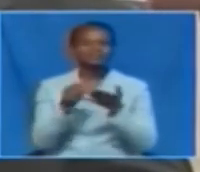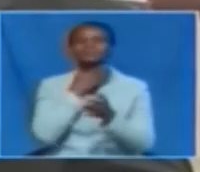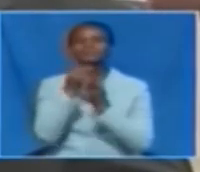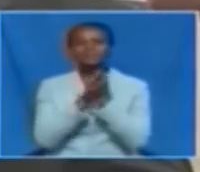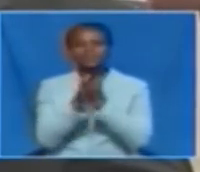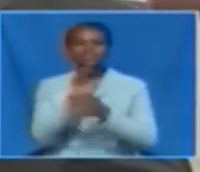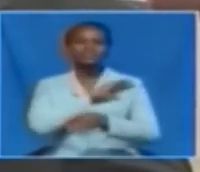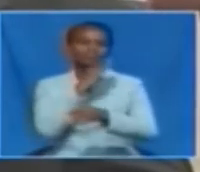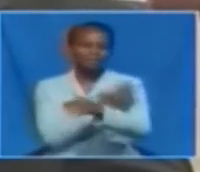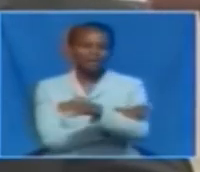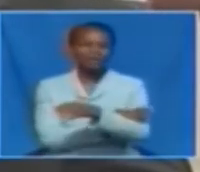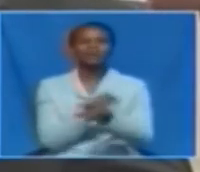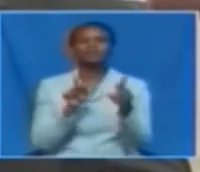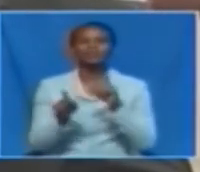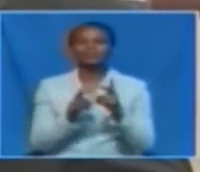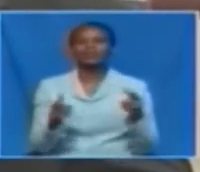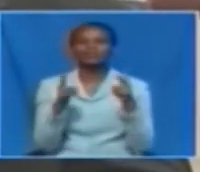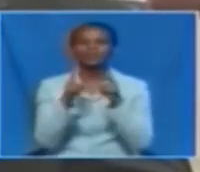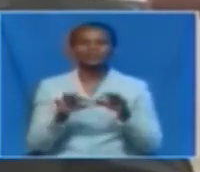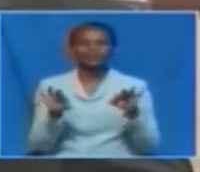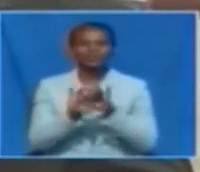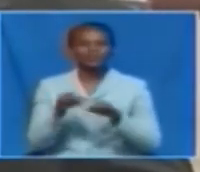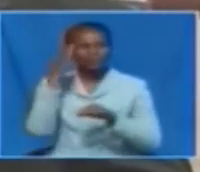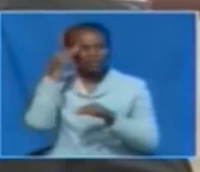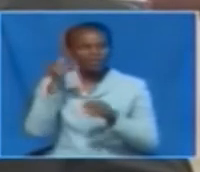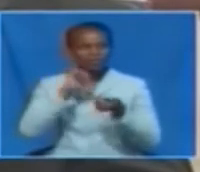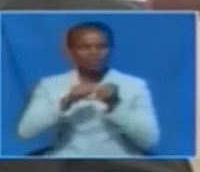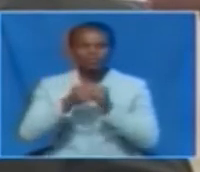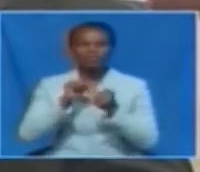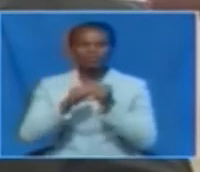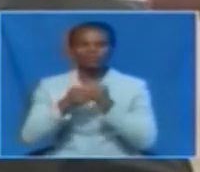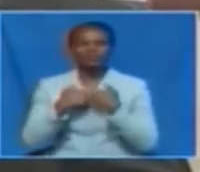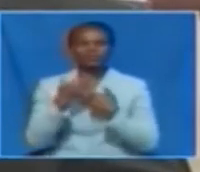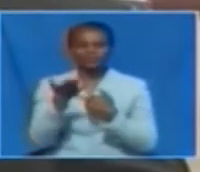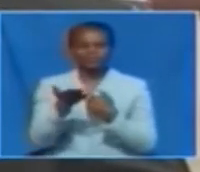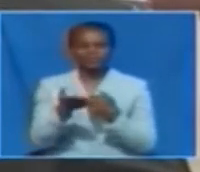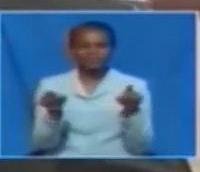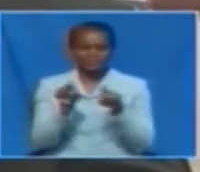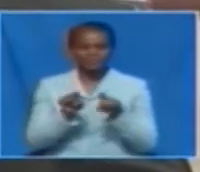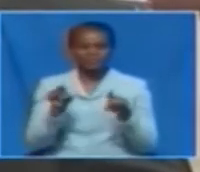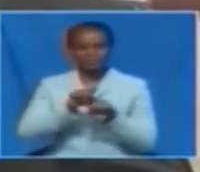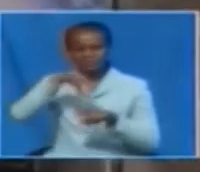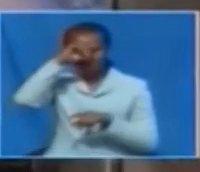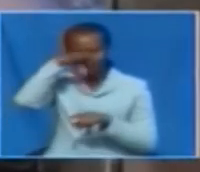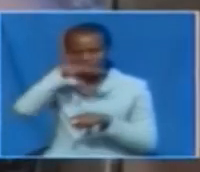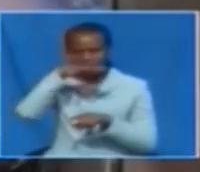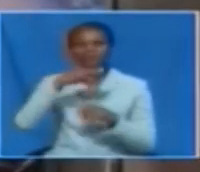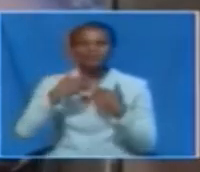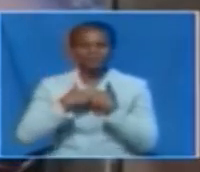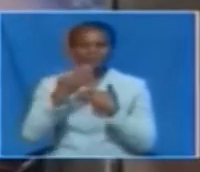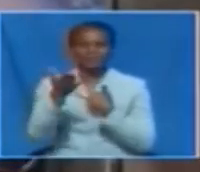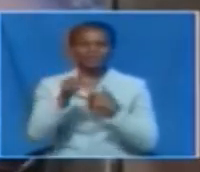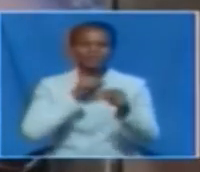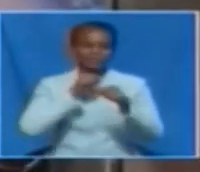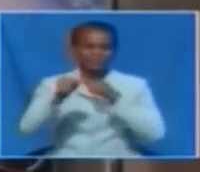the powerful. And I think that is where most of these problems are coming from. The issue of money also seems to always come up when there's a fight